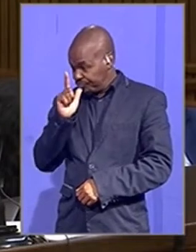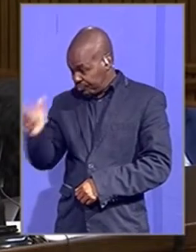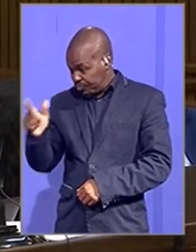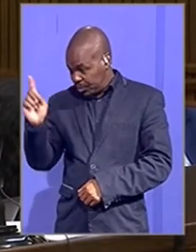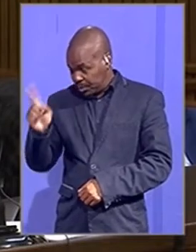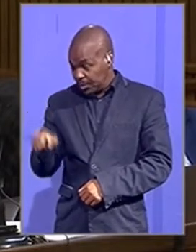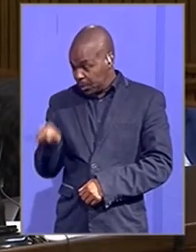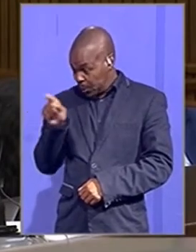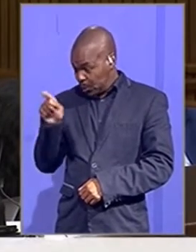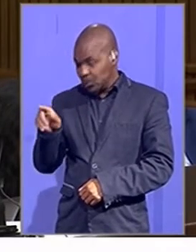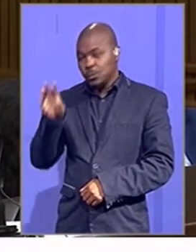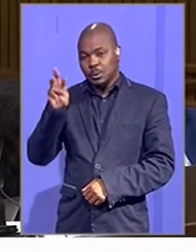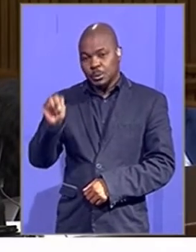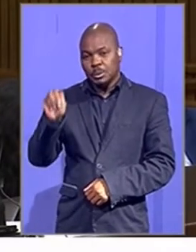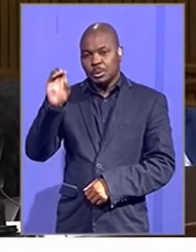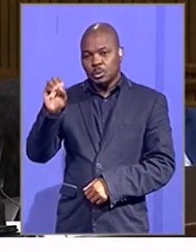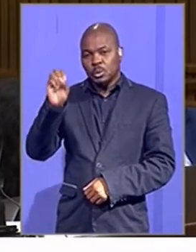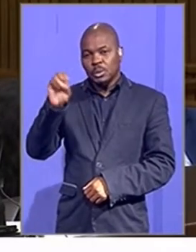Mr. Mosia, that